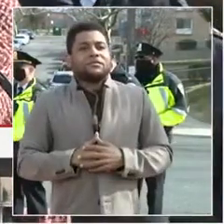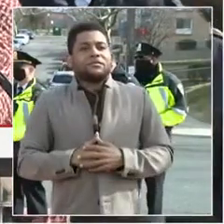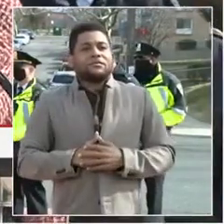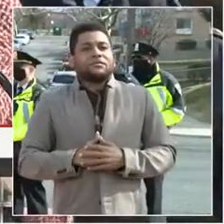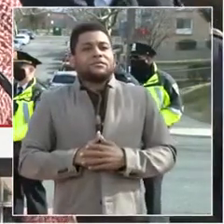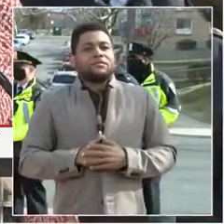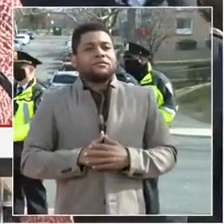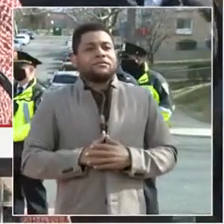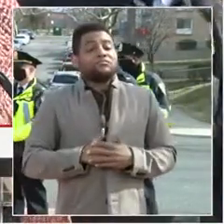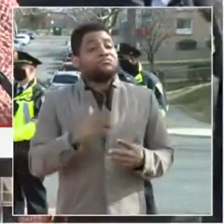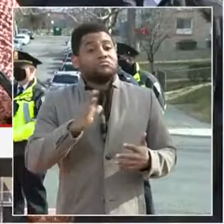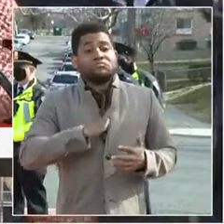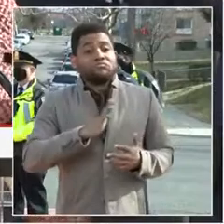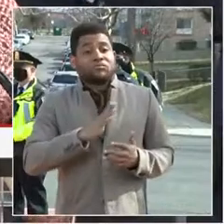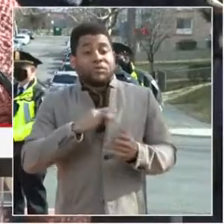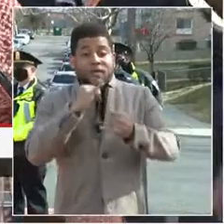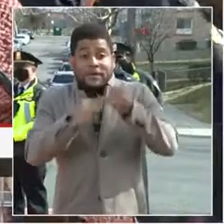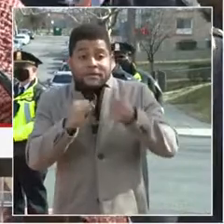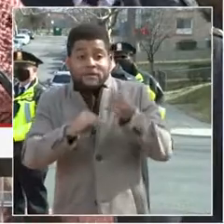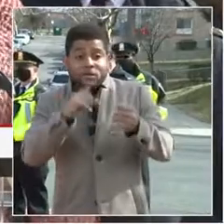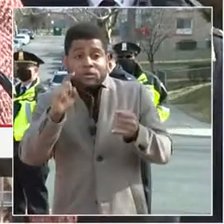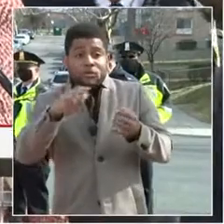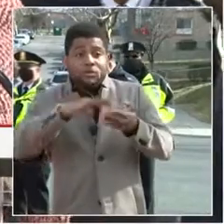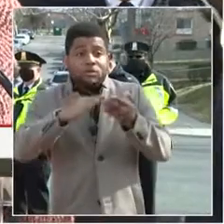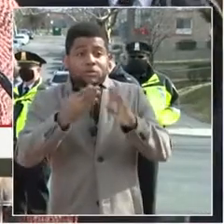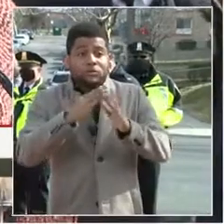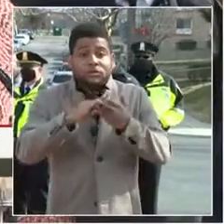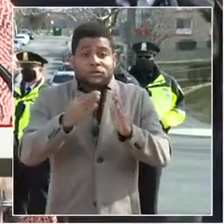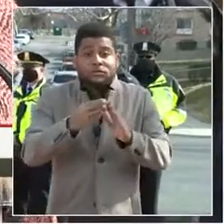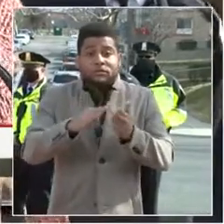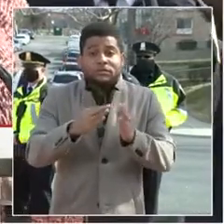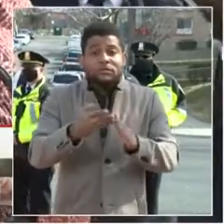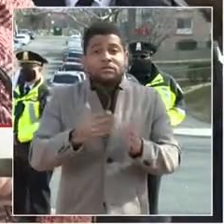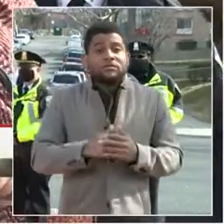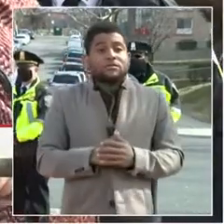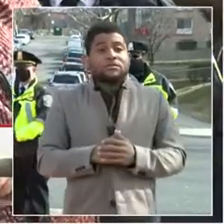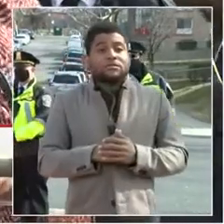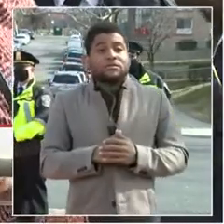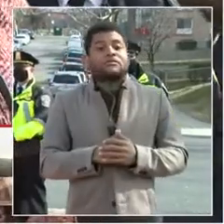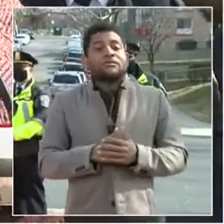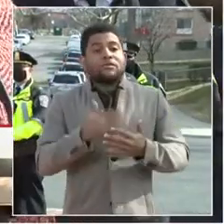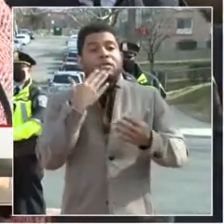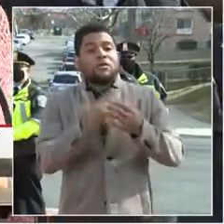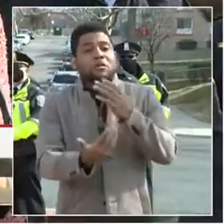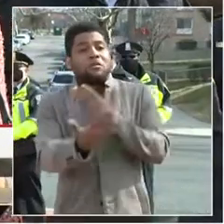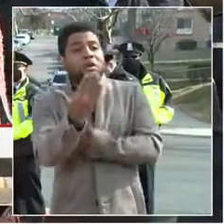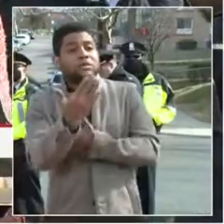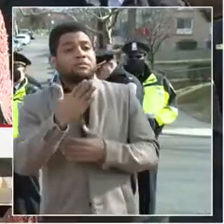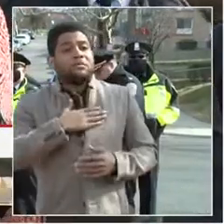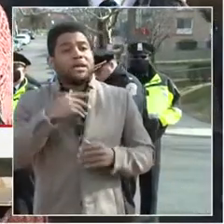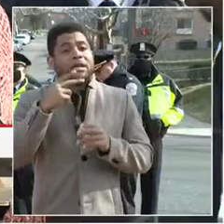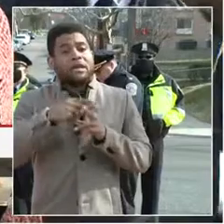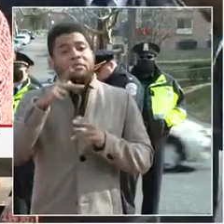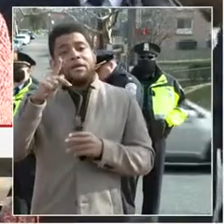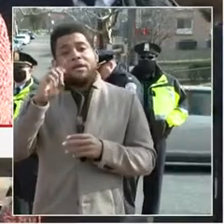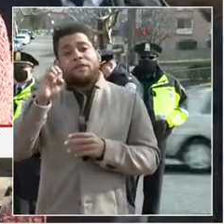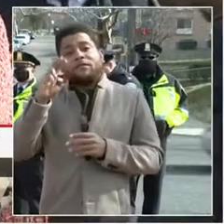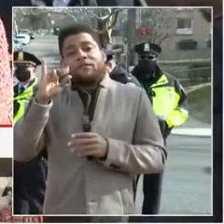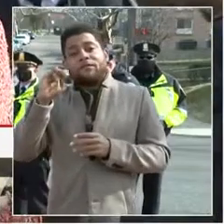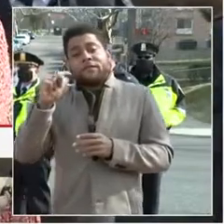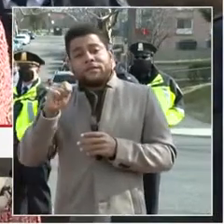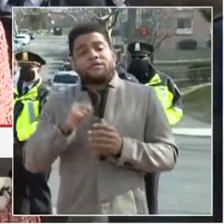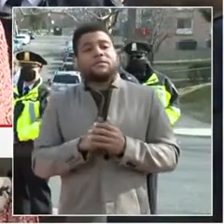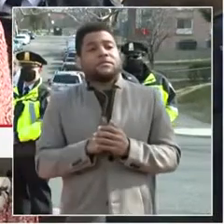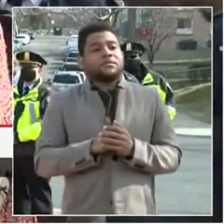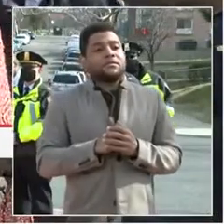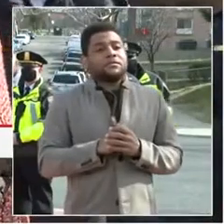Okay, any community questions? Yes. Good morning. I'm ANC Commissioner Kevin Coleman, AB04. Hi, Commissioner. How you doing? Good.